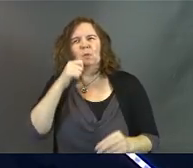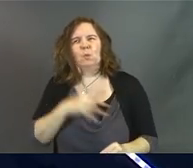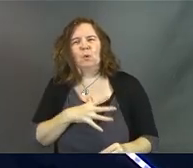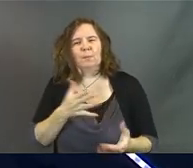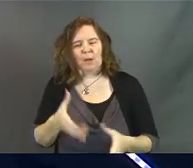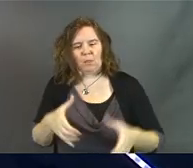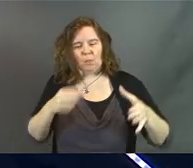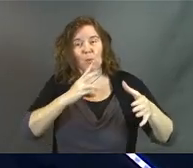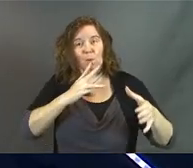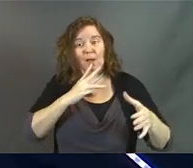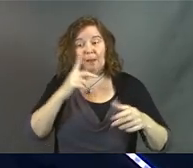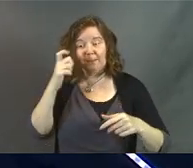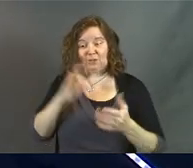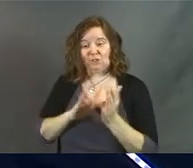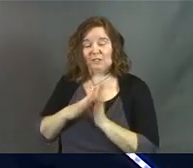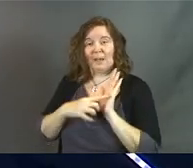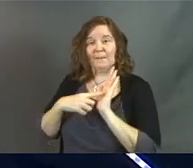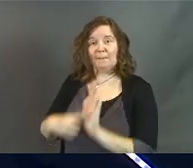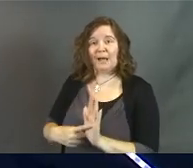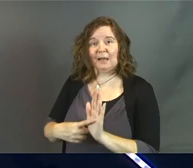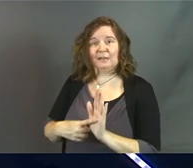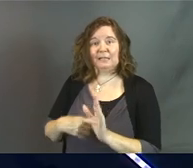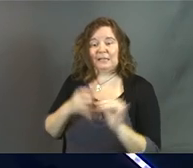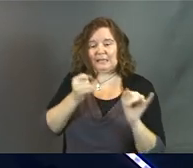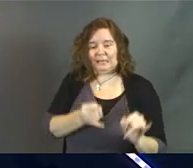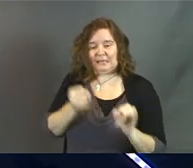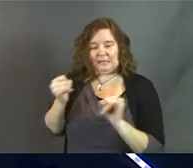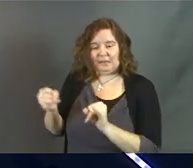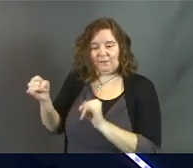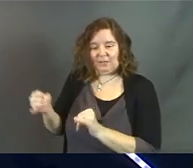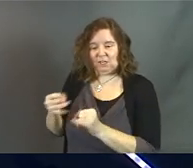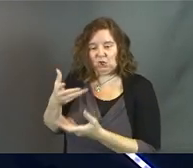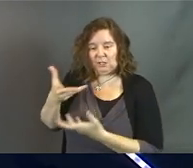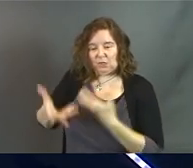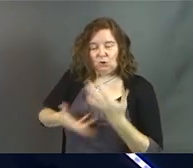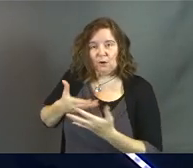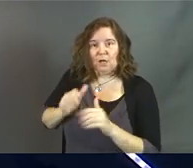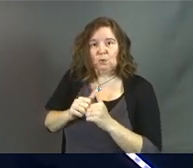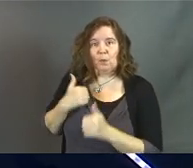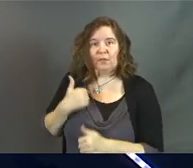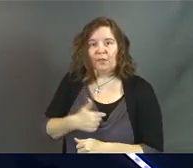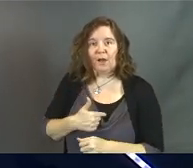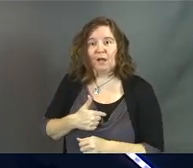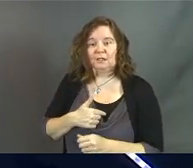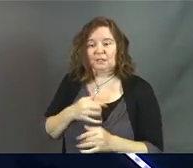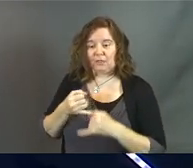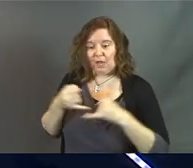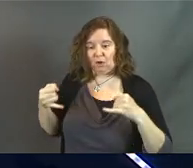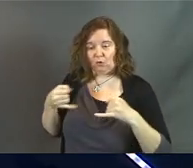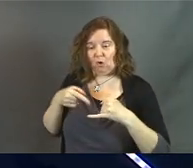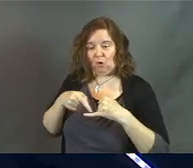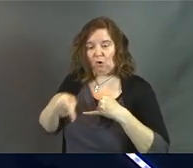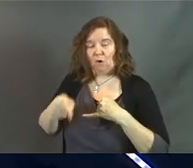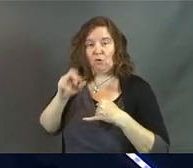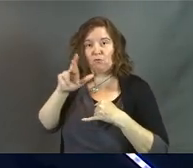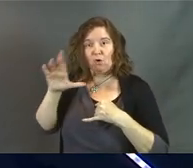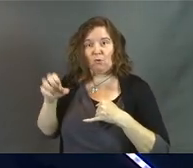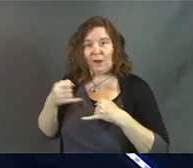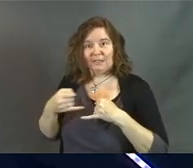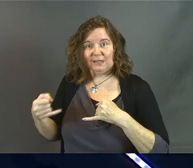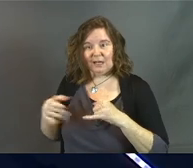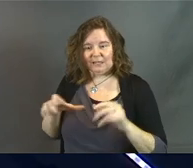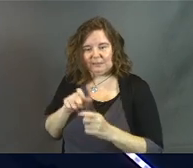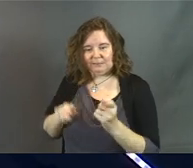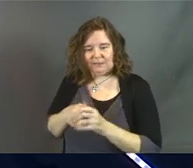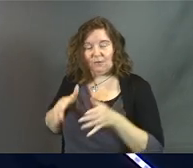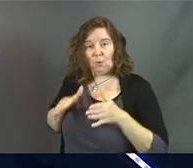at the well? Because Jesus modeled an individual interaction with us that crossed racial lines, and he did it